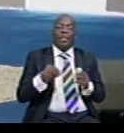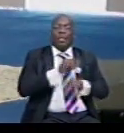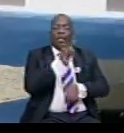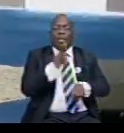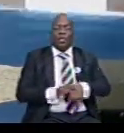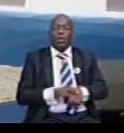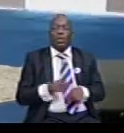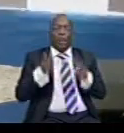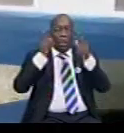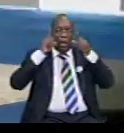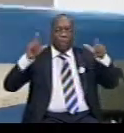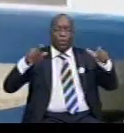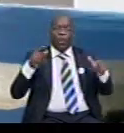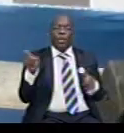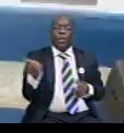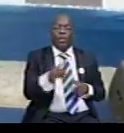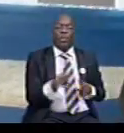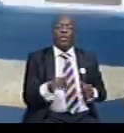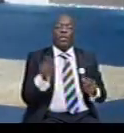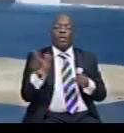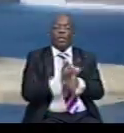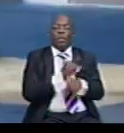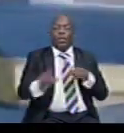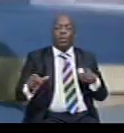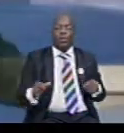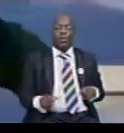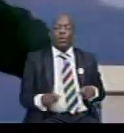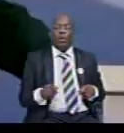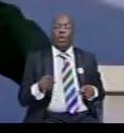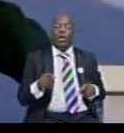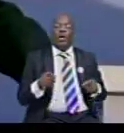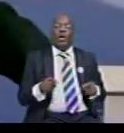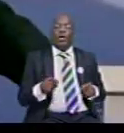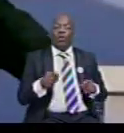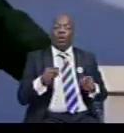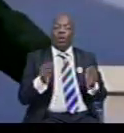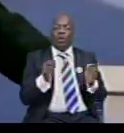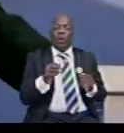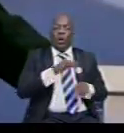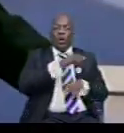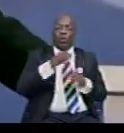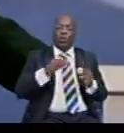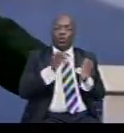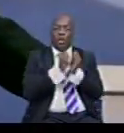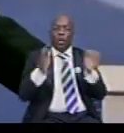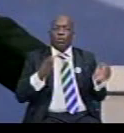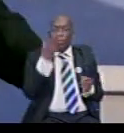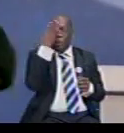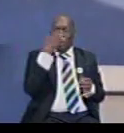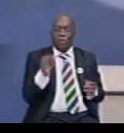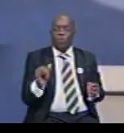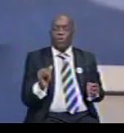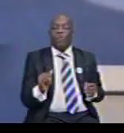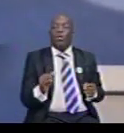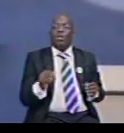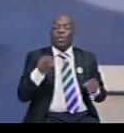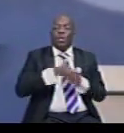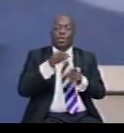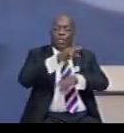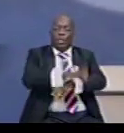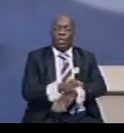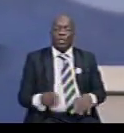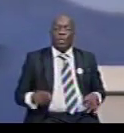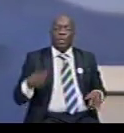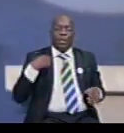languages, they labored, and they labored sleepless nights that they did to be able to give us the Bible. Look at the songs